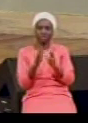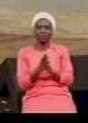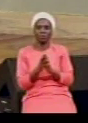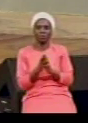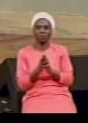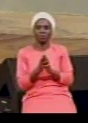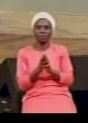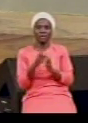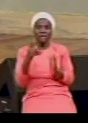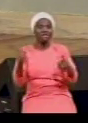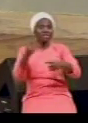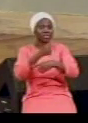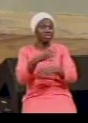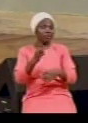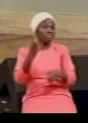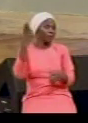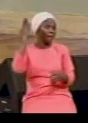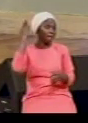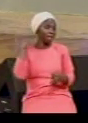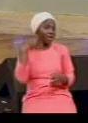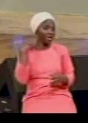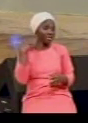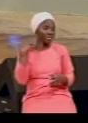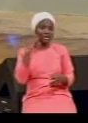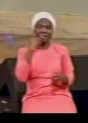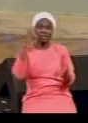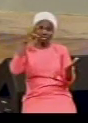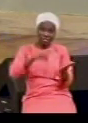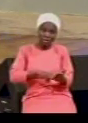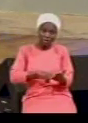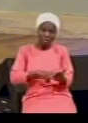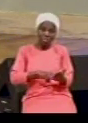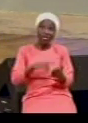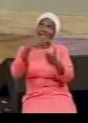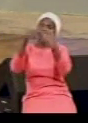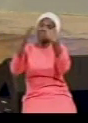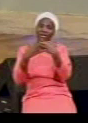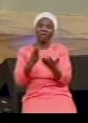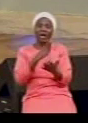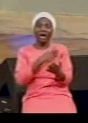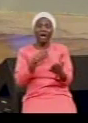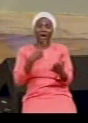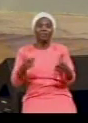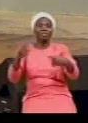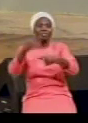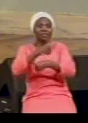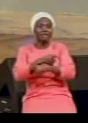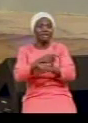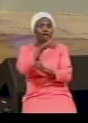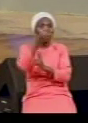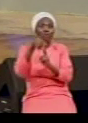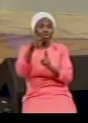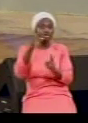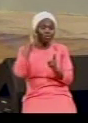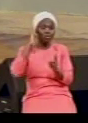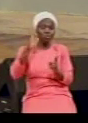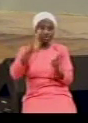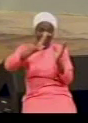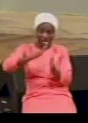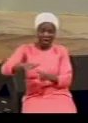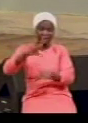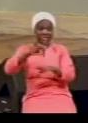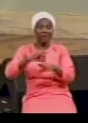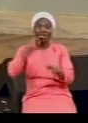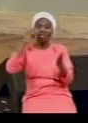The day of your birth is recorded in heaven, and the day when you are going to leave the earth